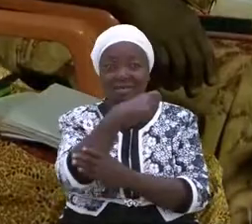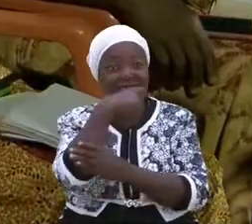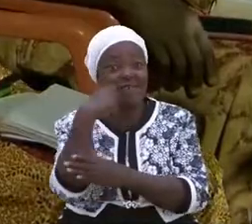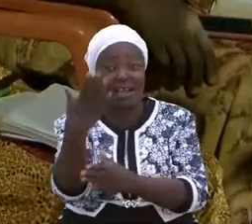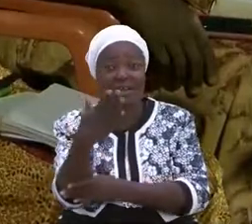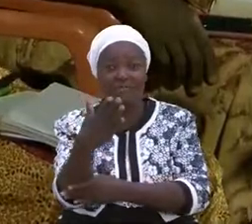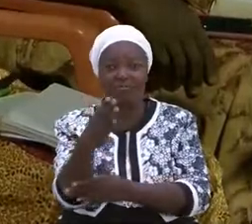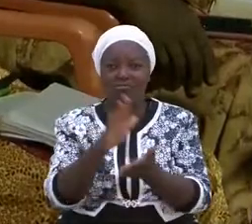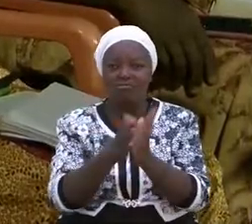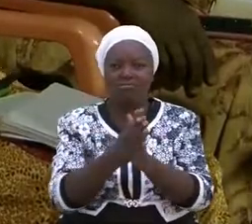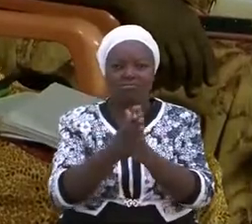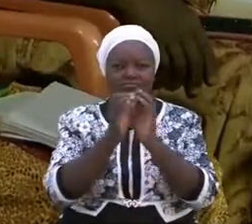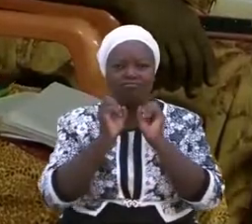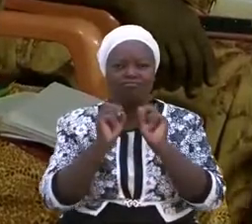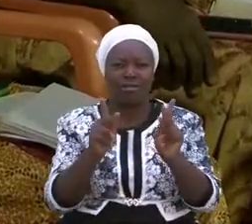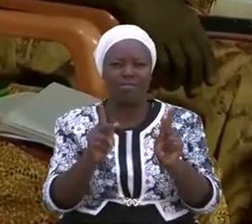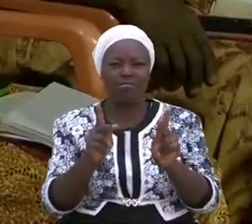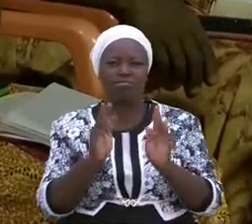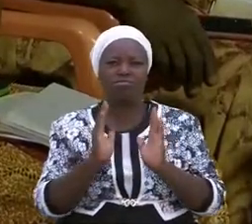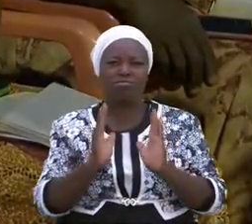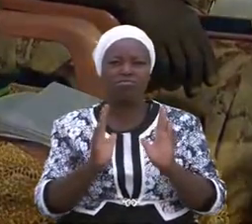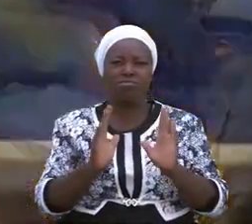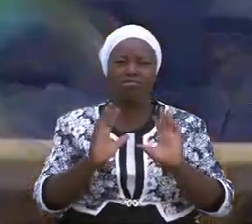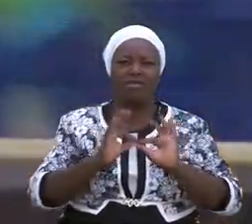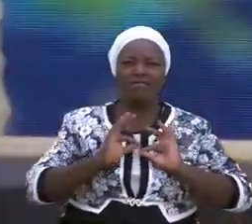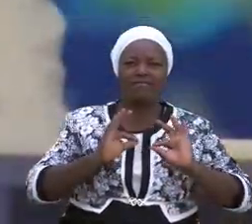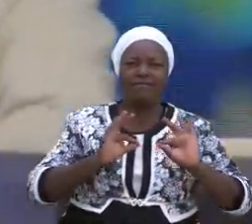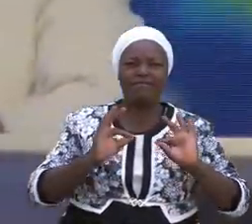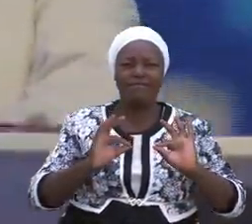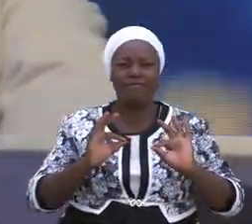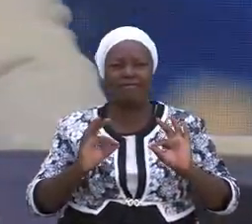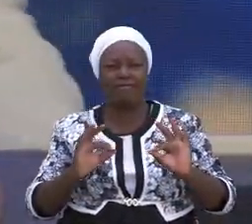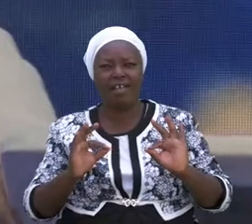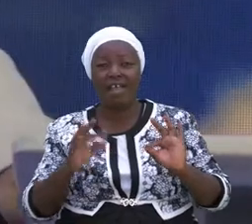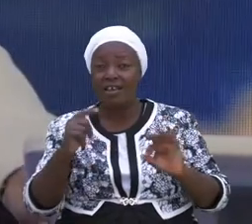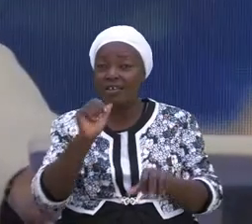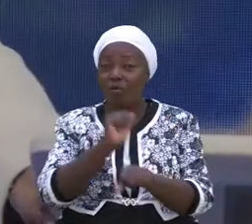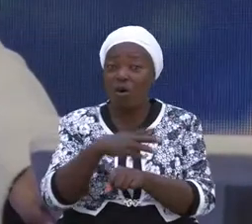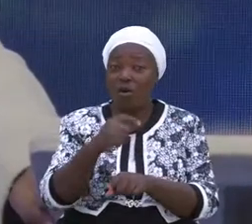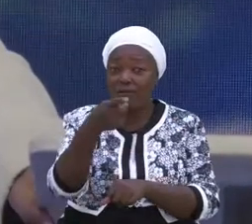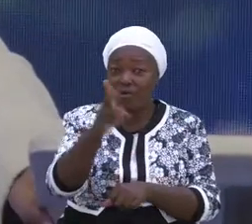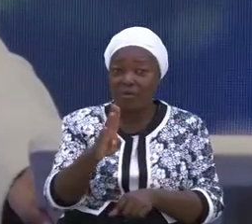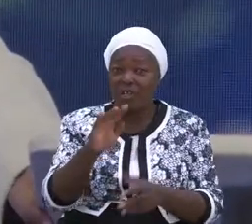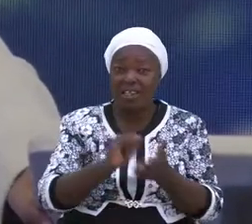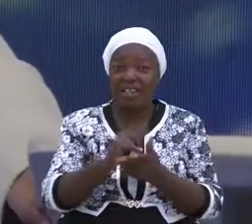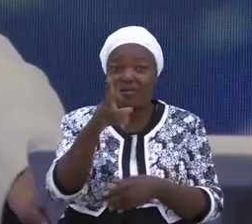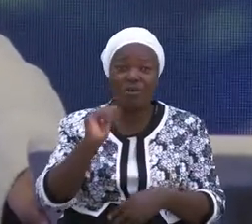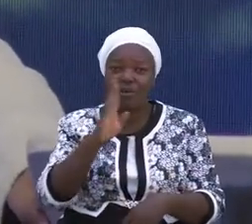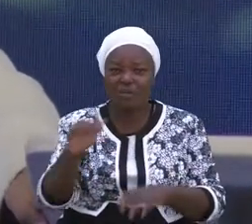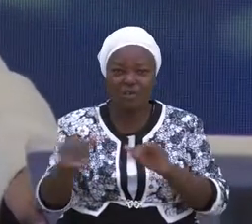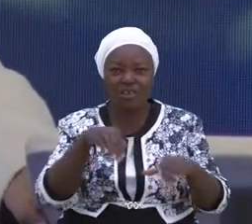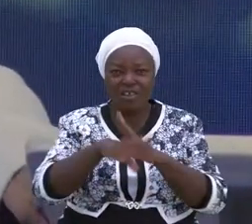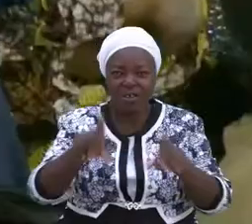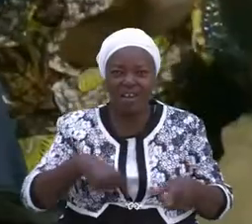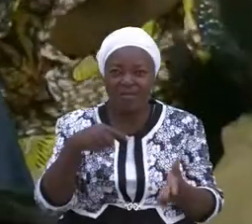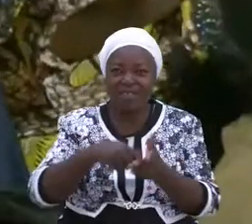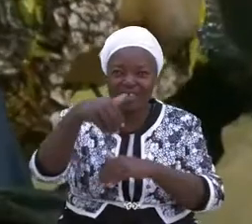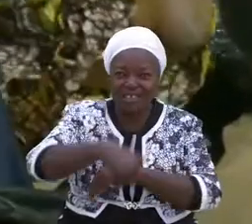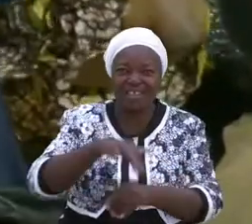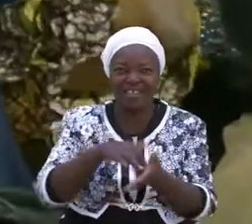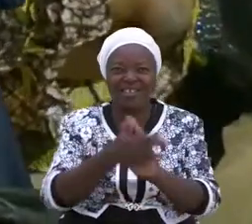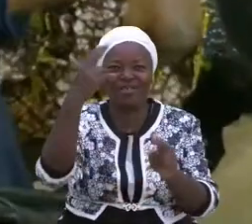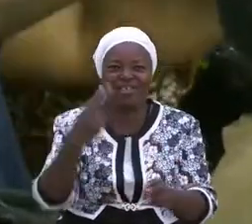The works of God. The works of God. That work will be done in your life tonight in